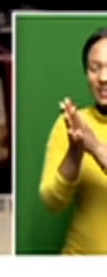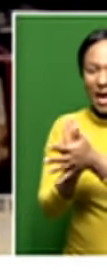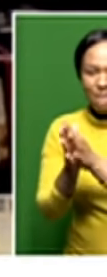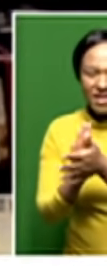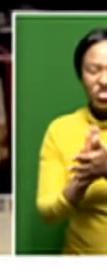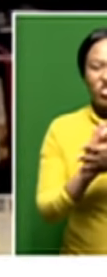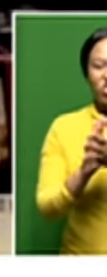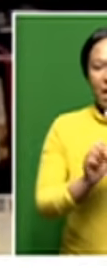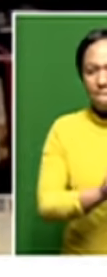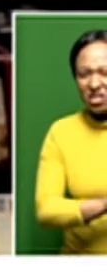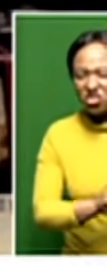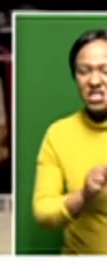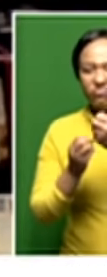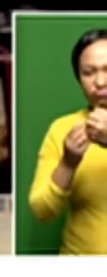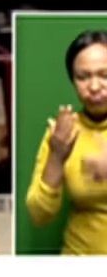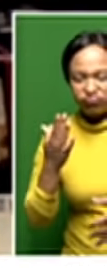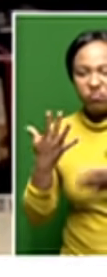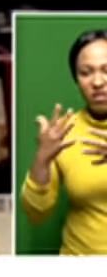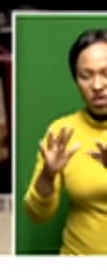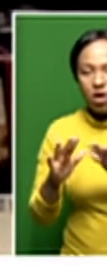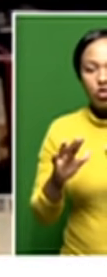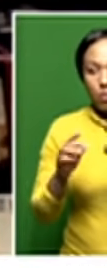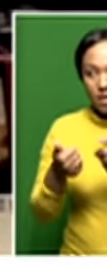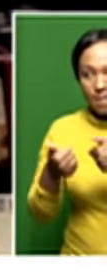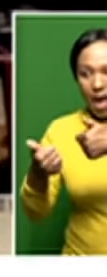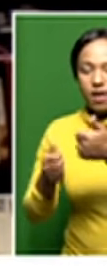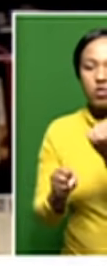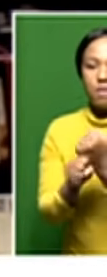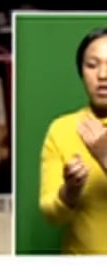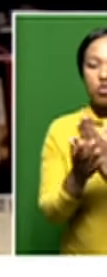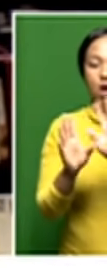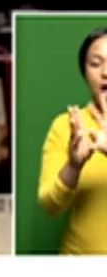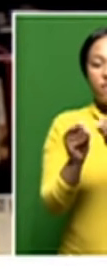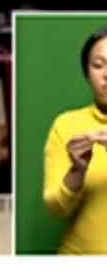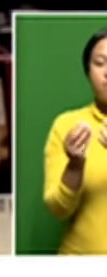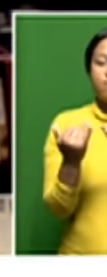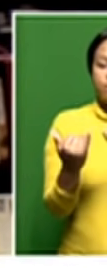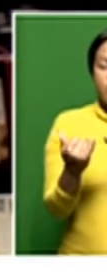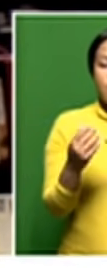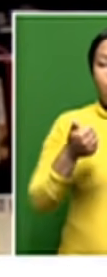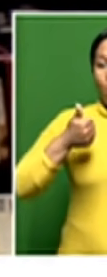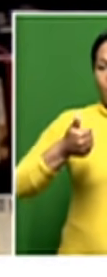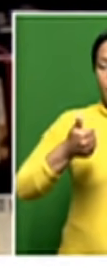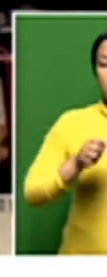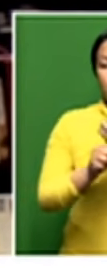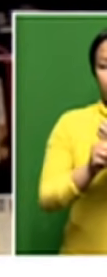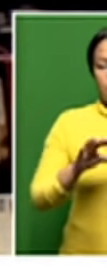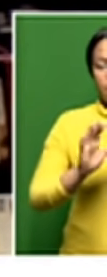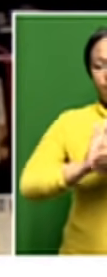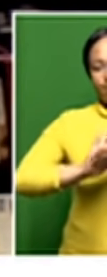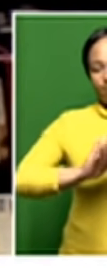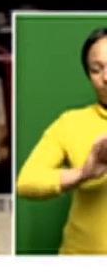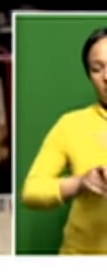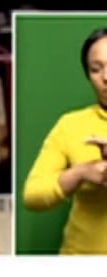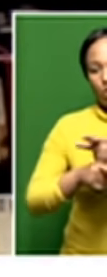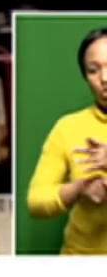the infrastructure. So needing to go and ensure that all of that is well and ready to start with